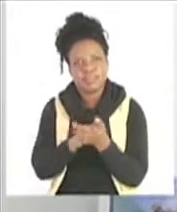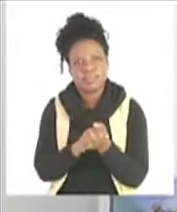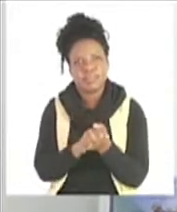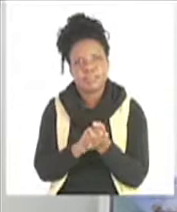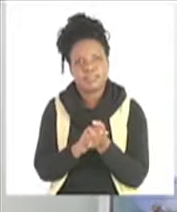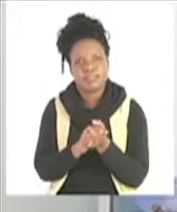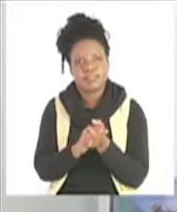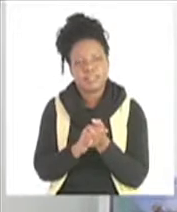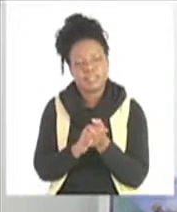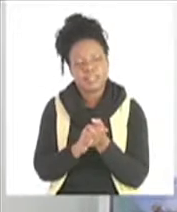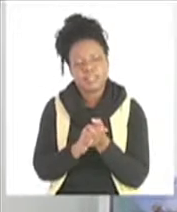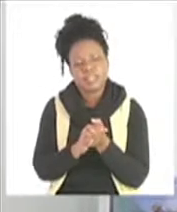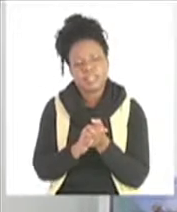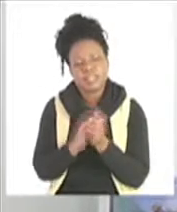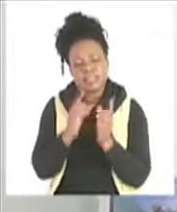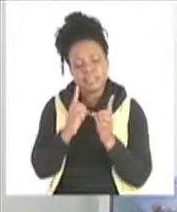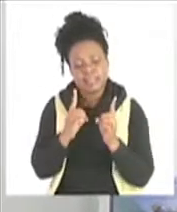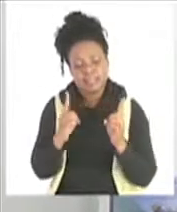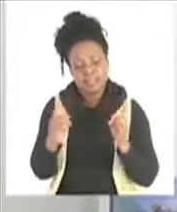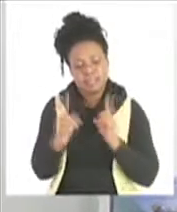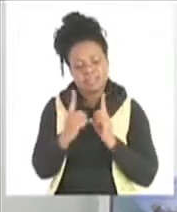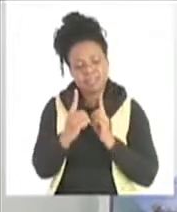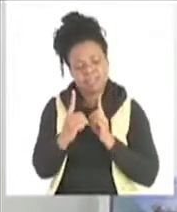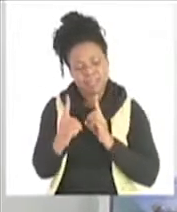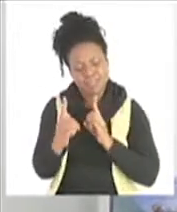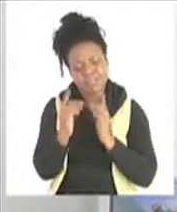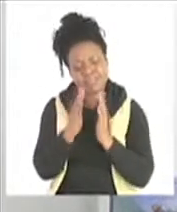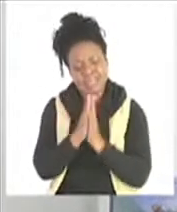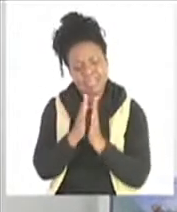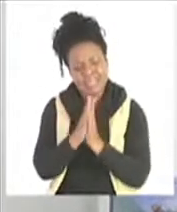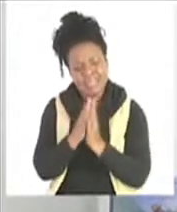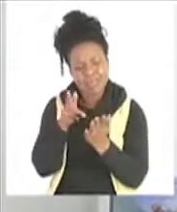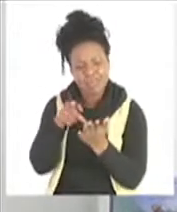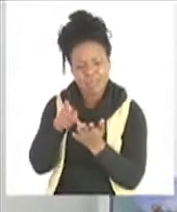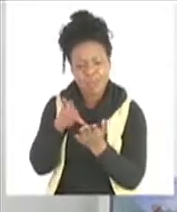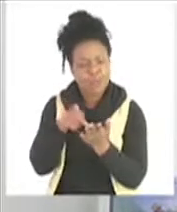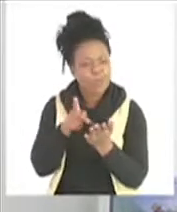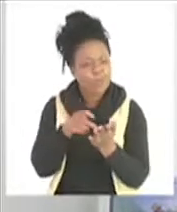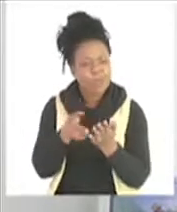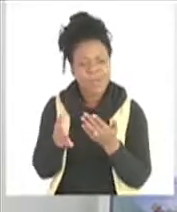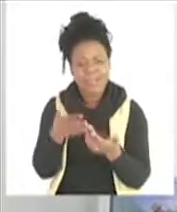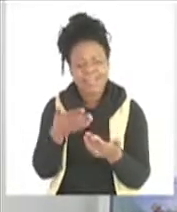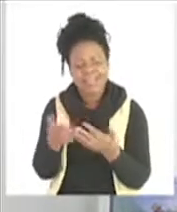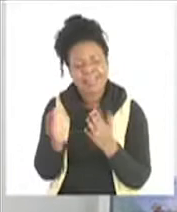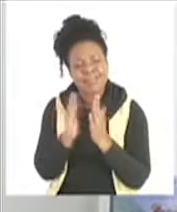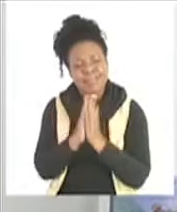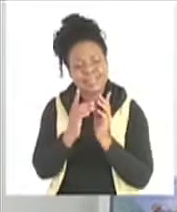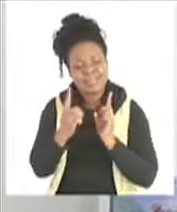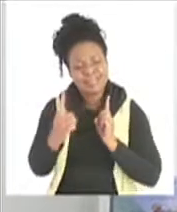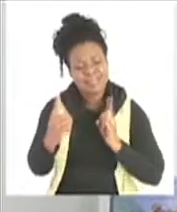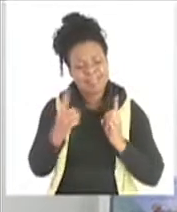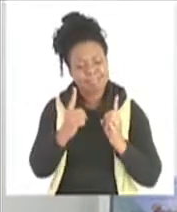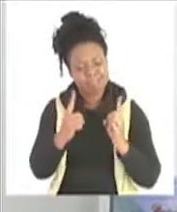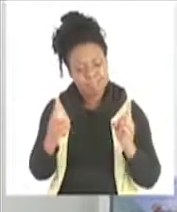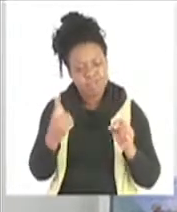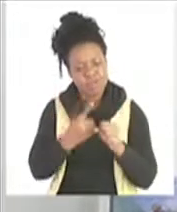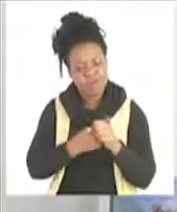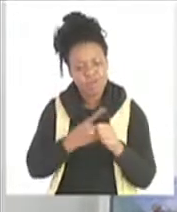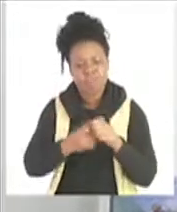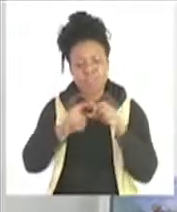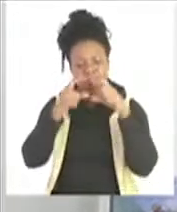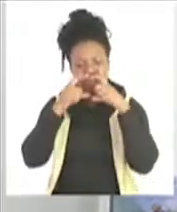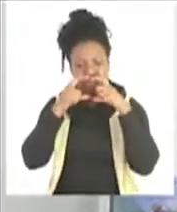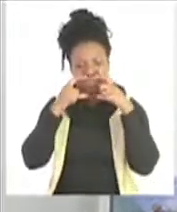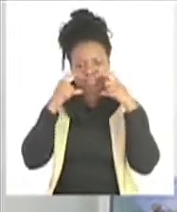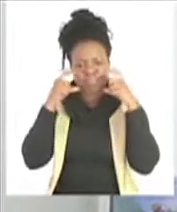Boys and girls, do not forget, when you need to go out somewhere, keep social distance and always wear your